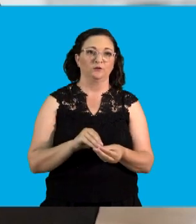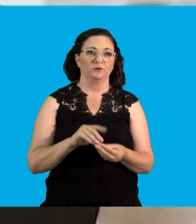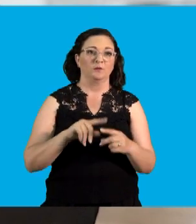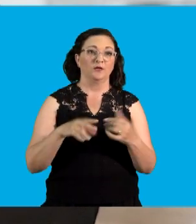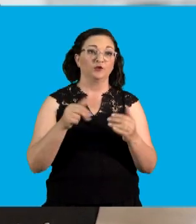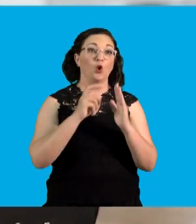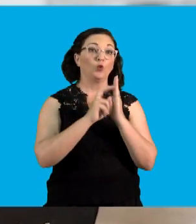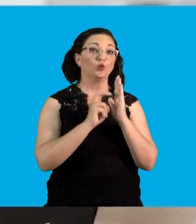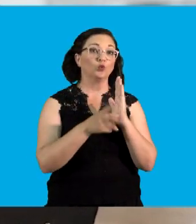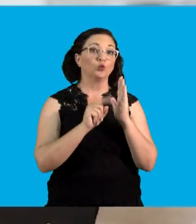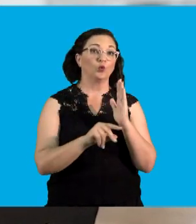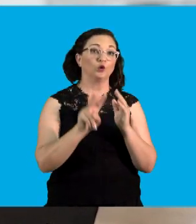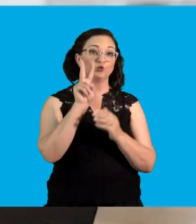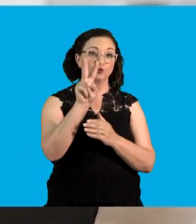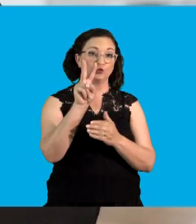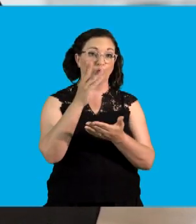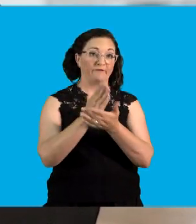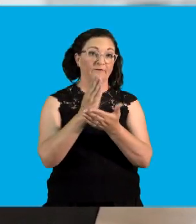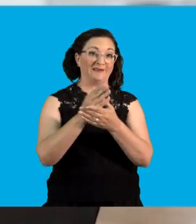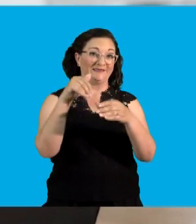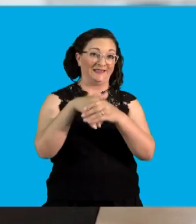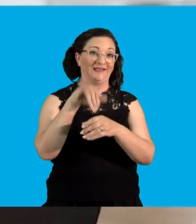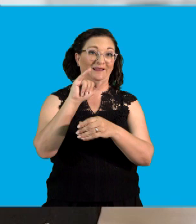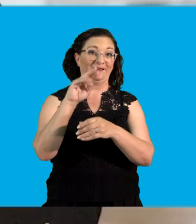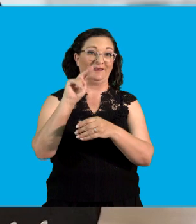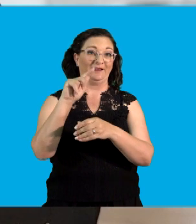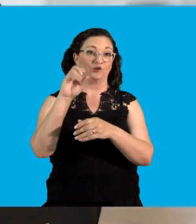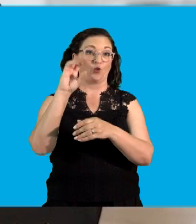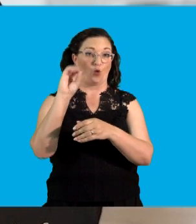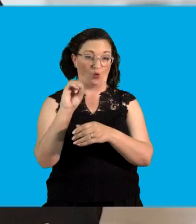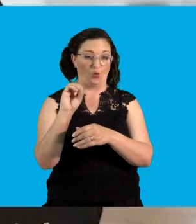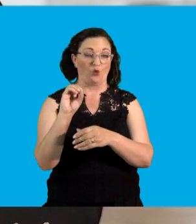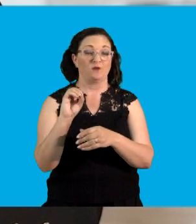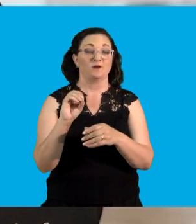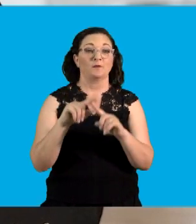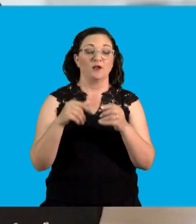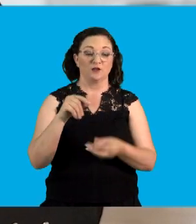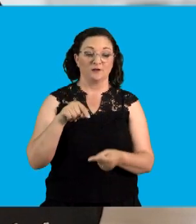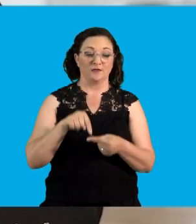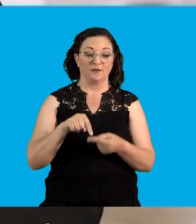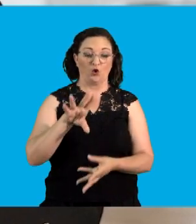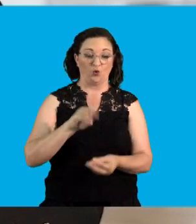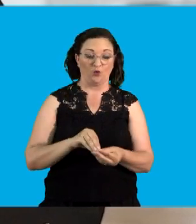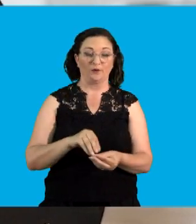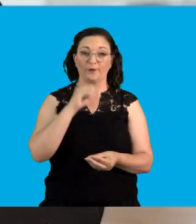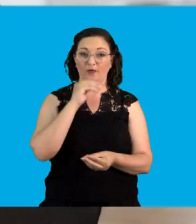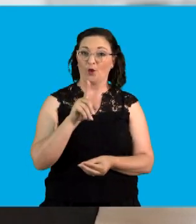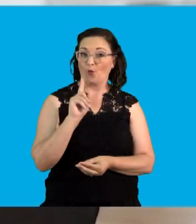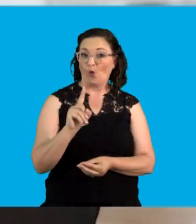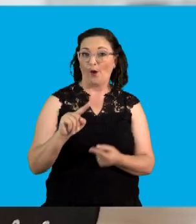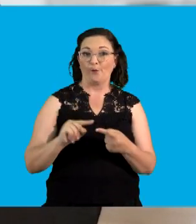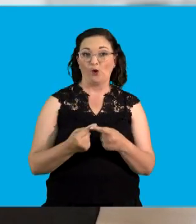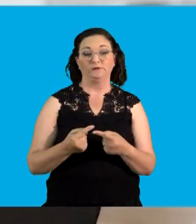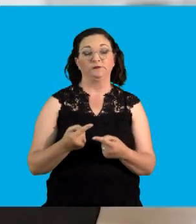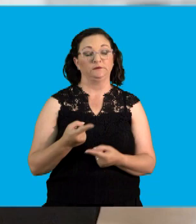for your introduction. It's 2 factuals, or 2 facts rather, or 2 points, but your conclusion is what? It's 1